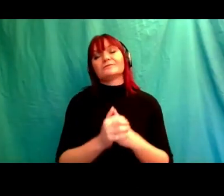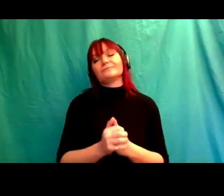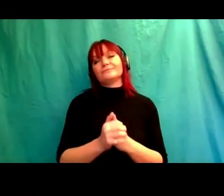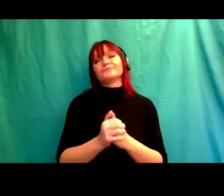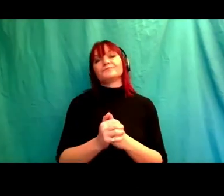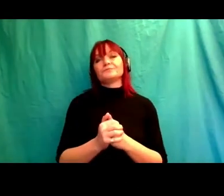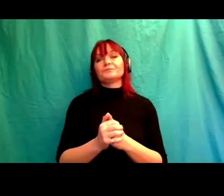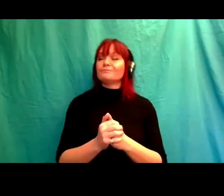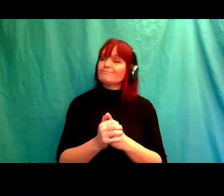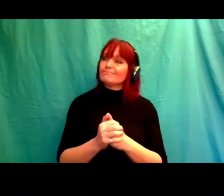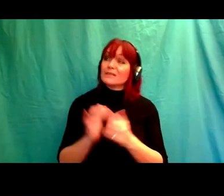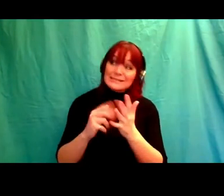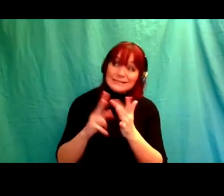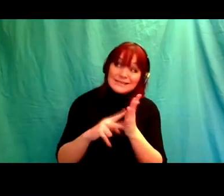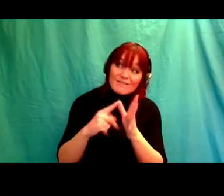Siva.